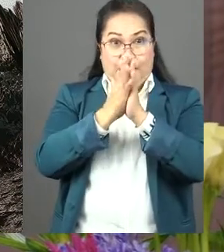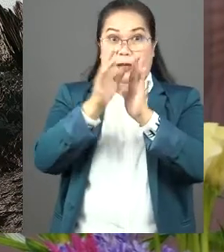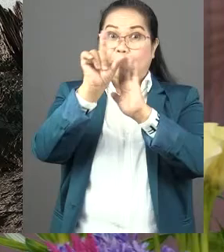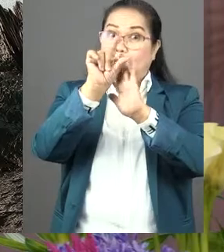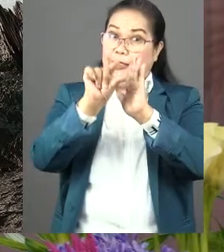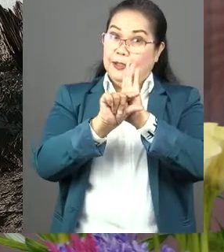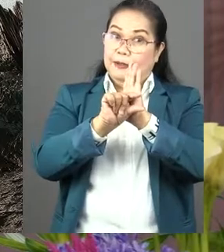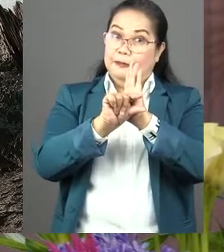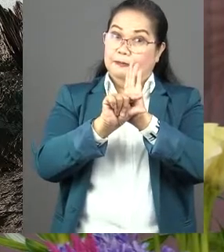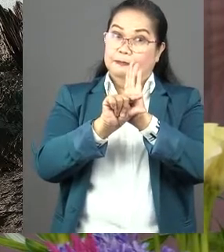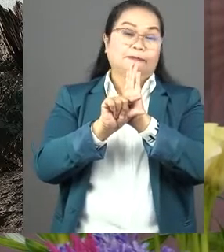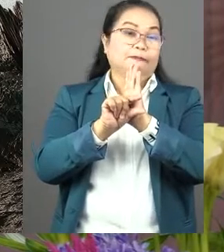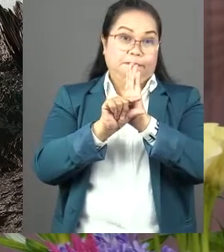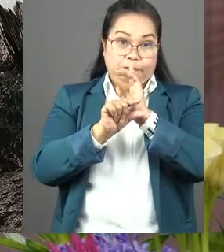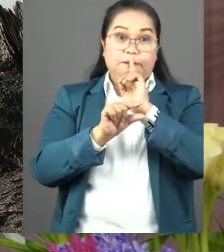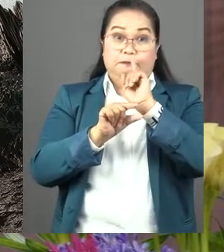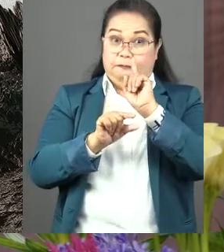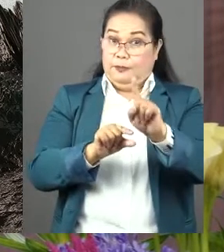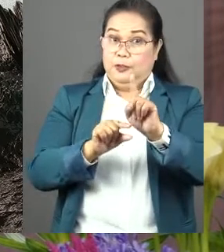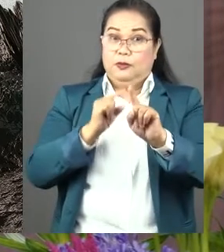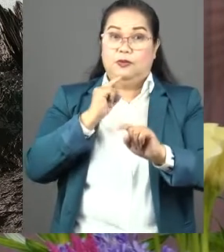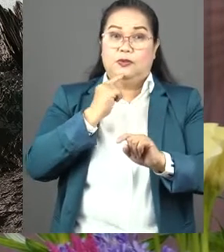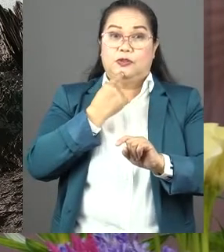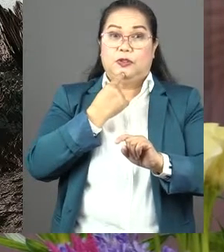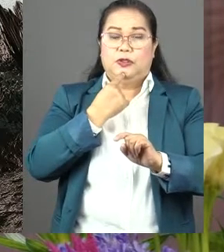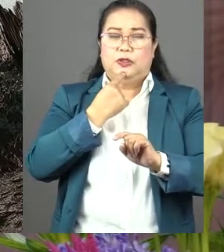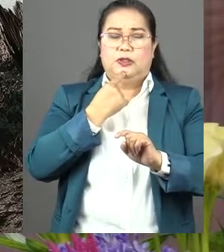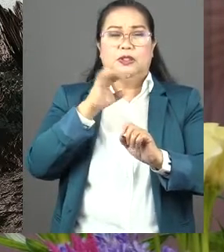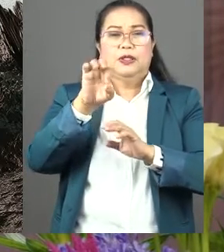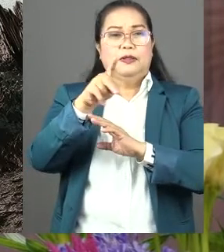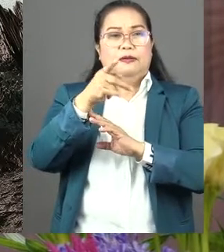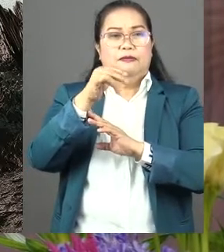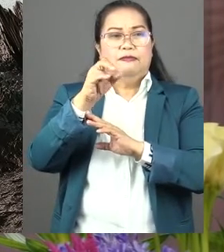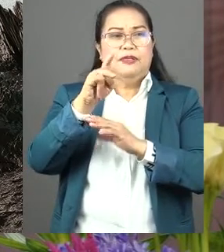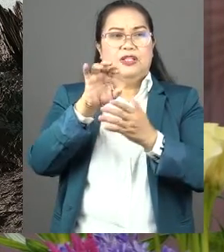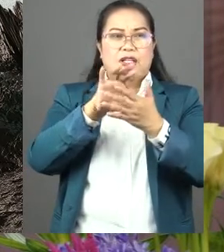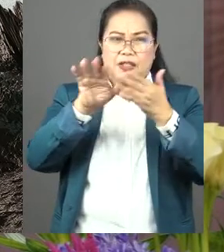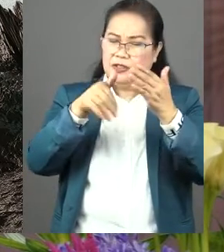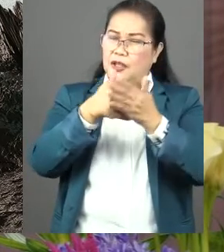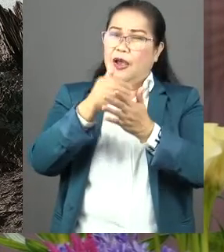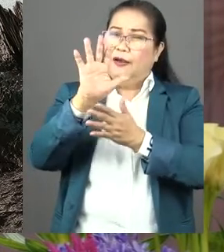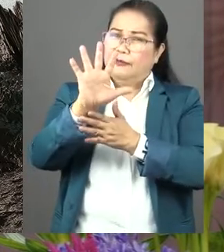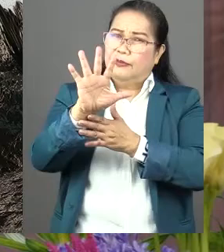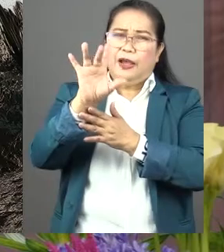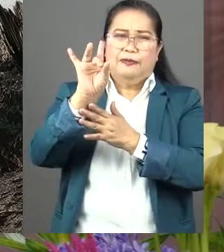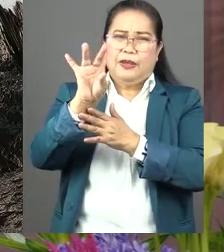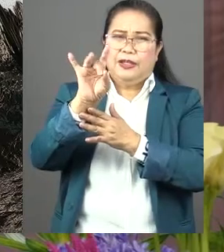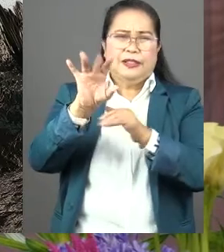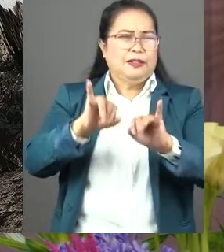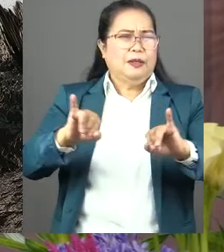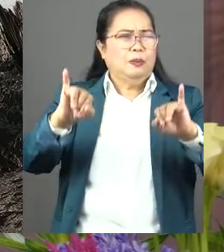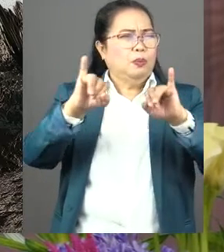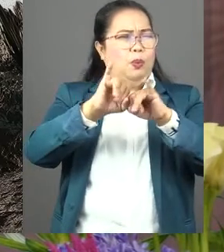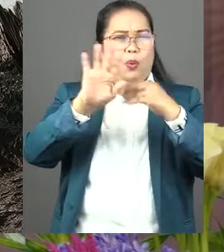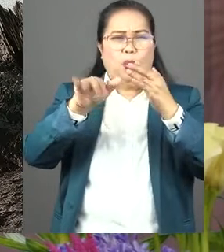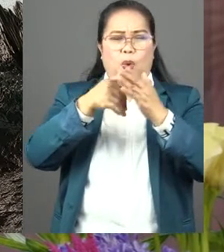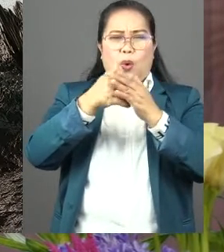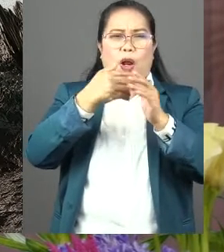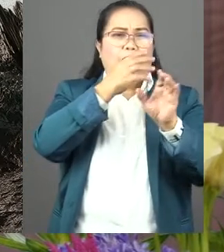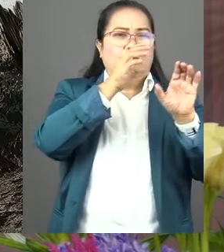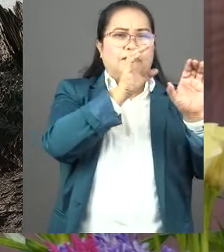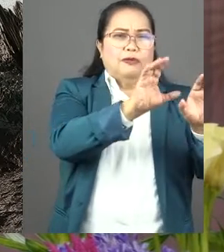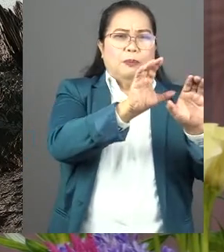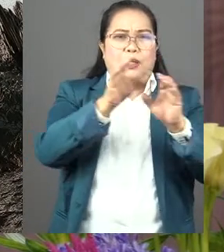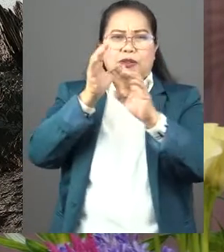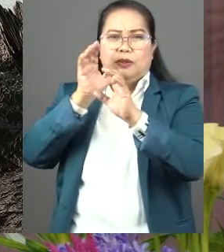I mean that. Ephesians 5:18 is a very important verse in the whole book of Ephesians, because there are commands before that, there are commands